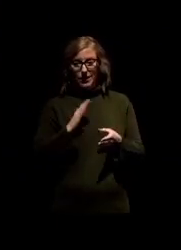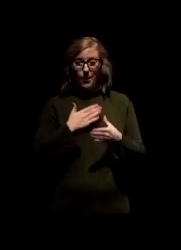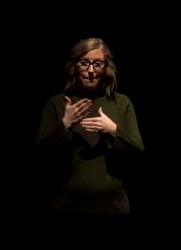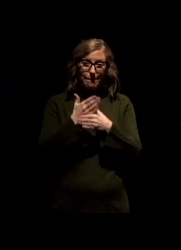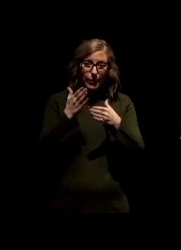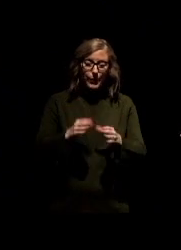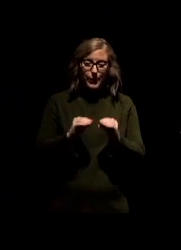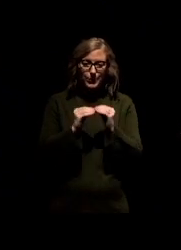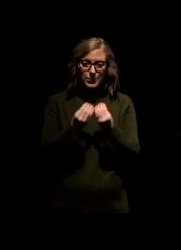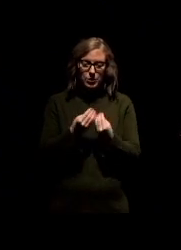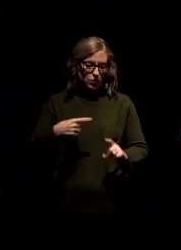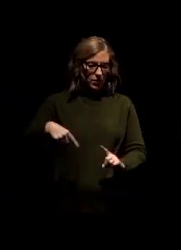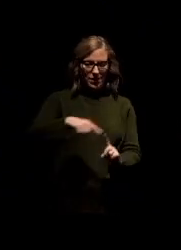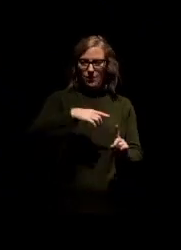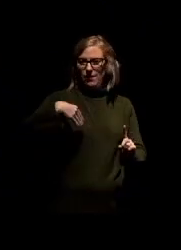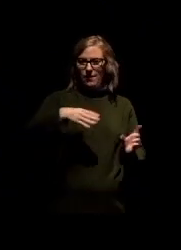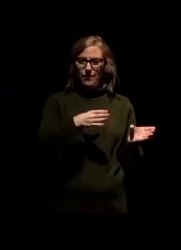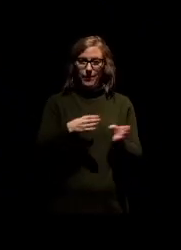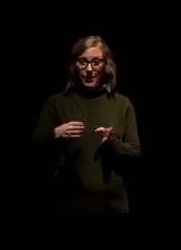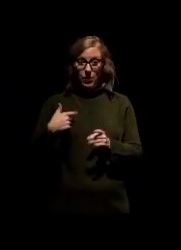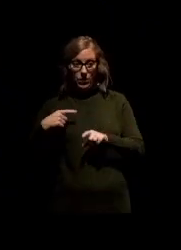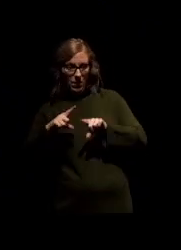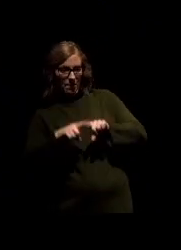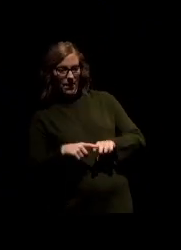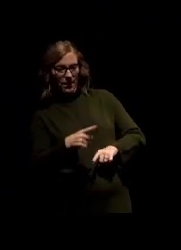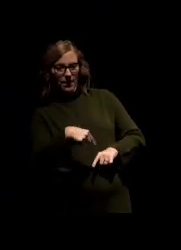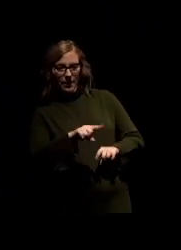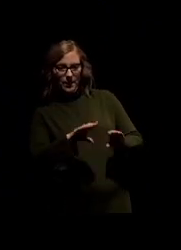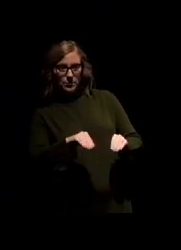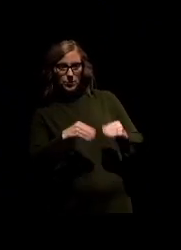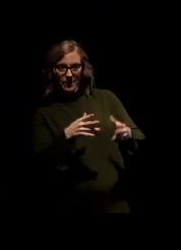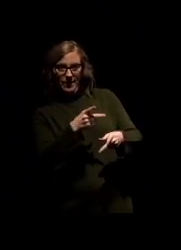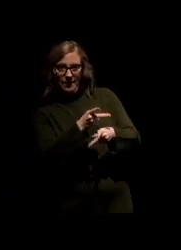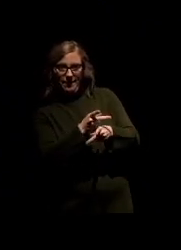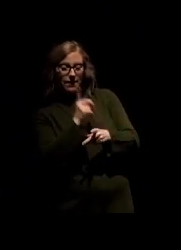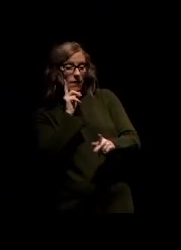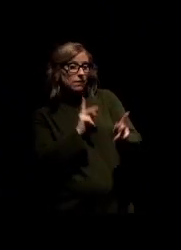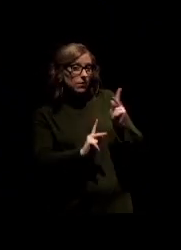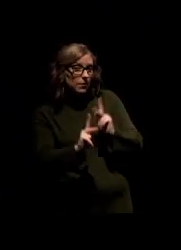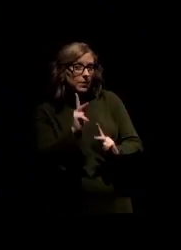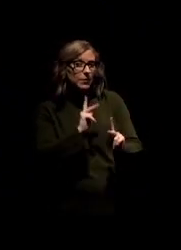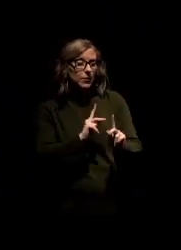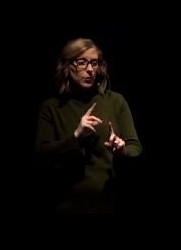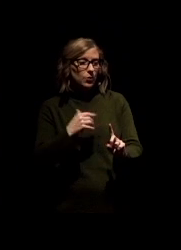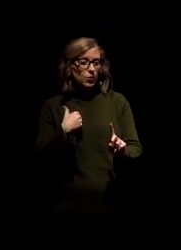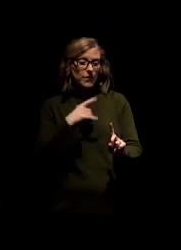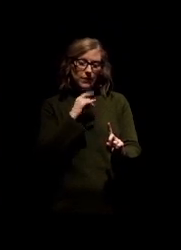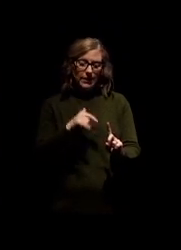prepared, who we rely on to provide care to people who have really